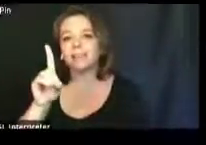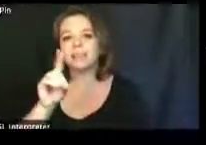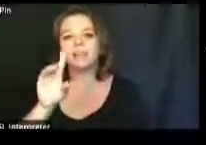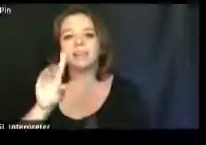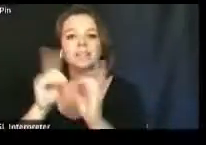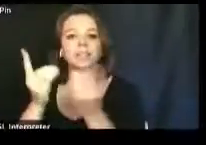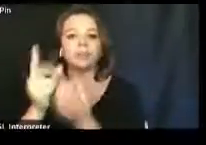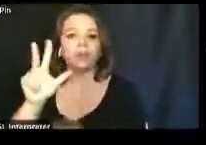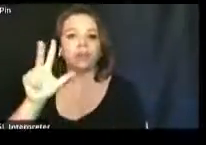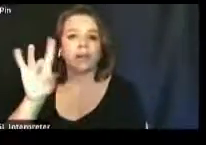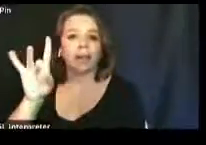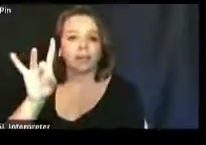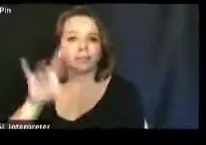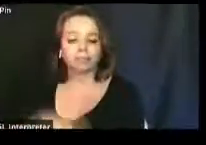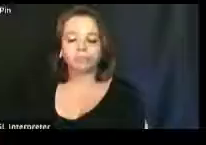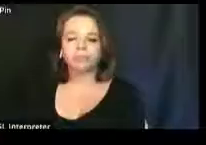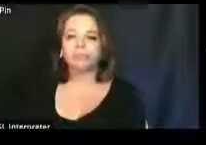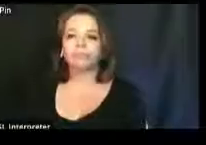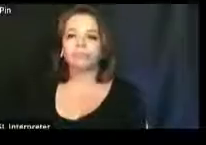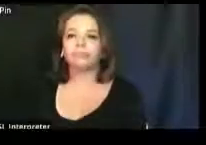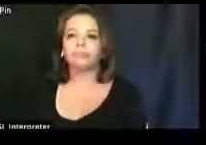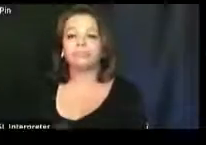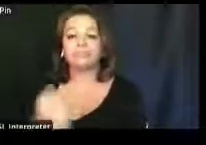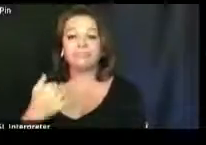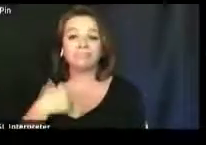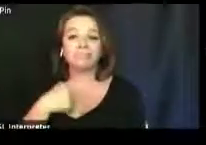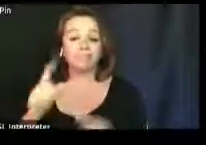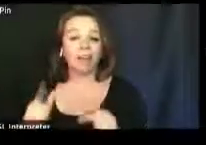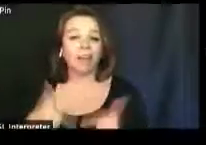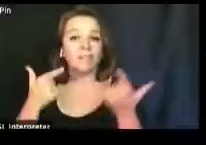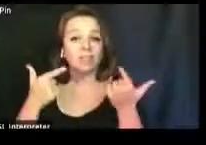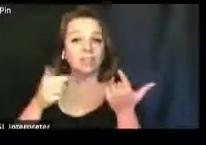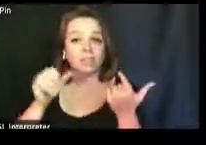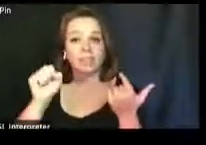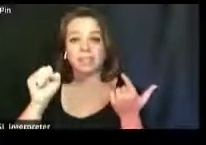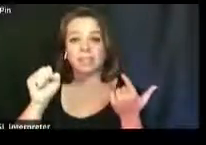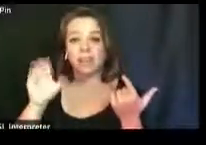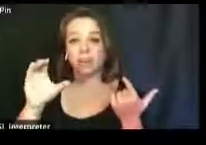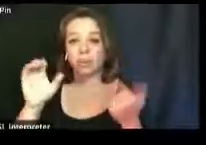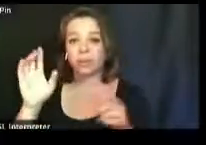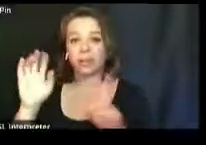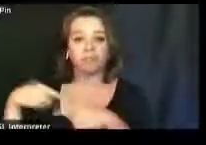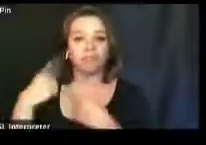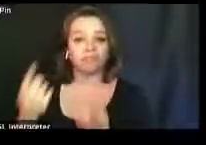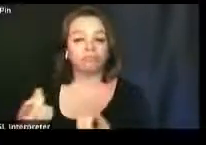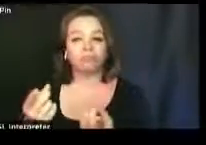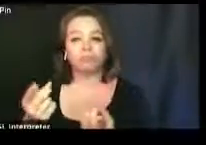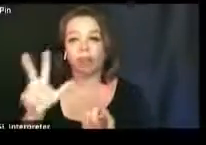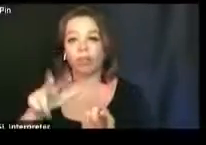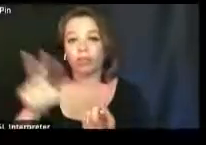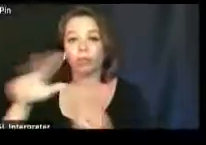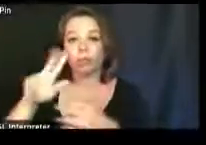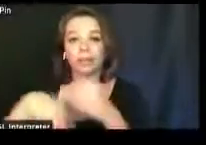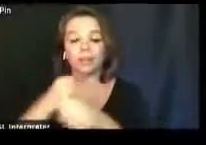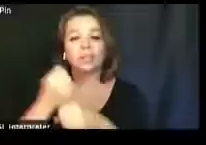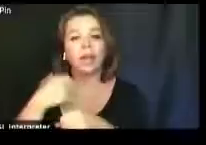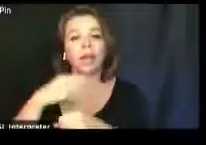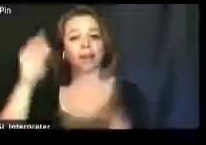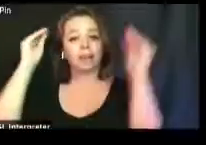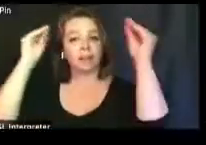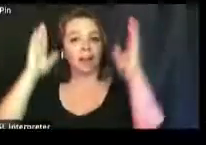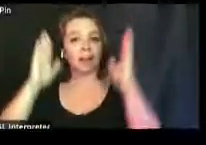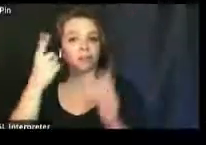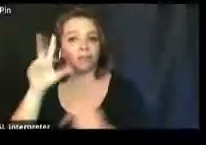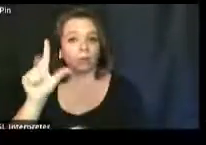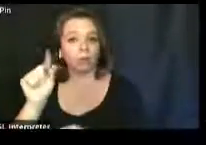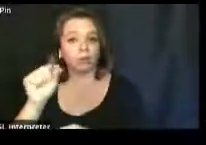38. I have been a resident of Santa Clarita for 33 years and an educator for 20 years.